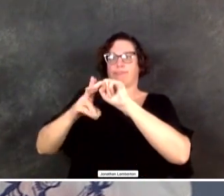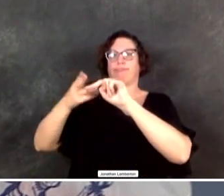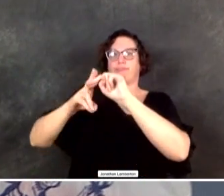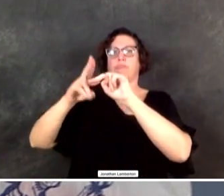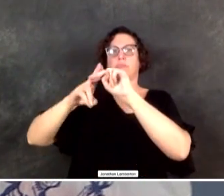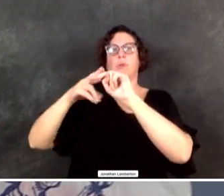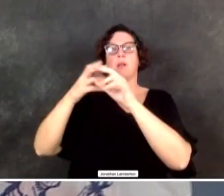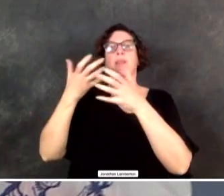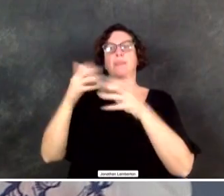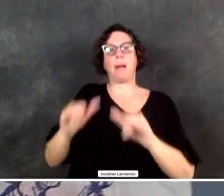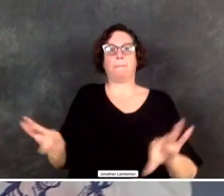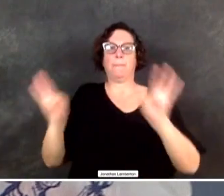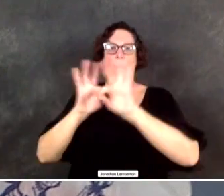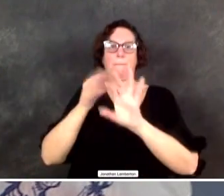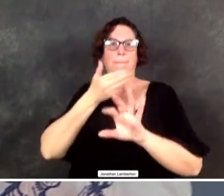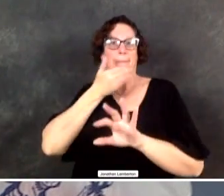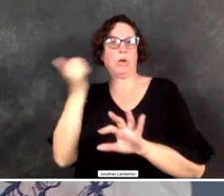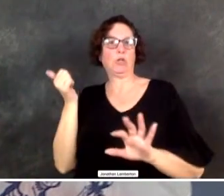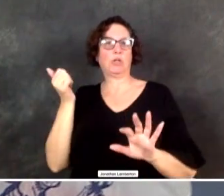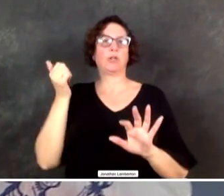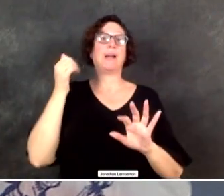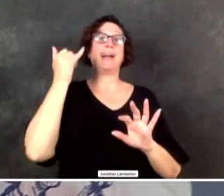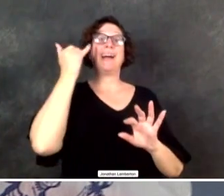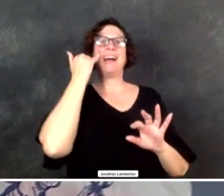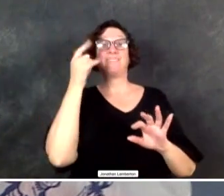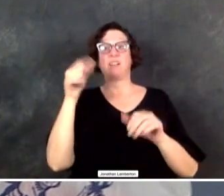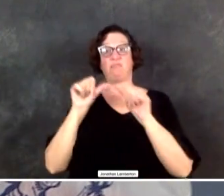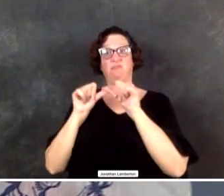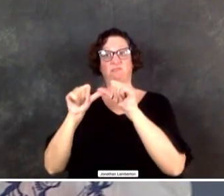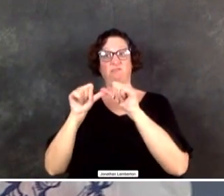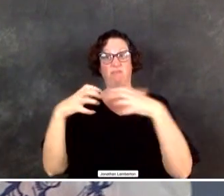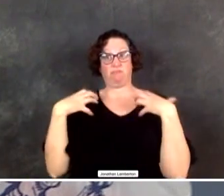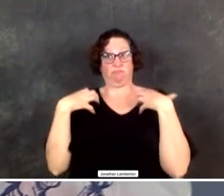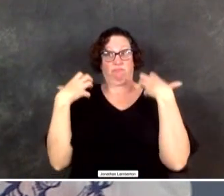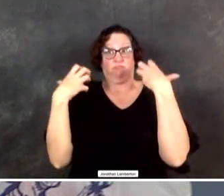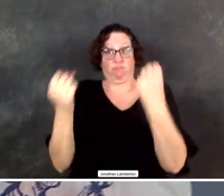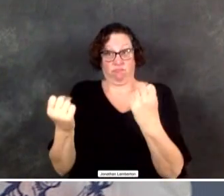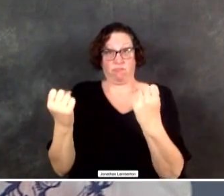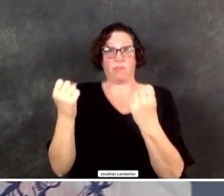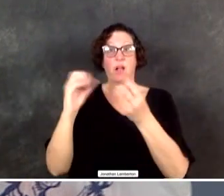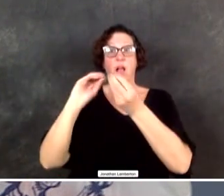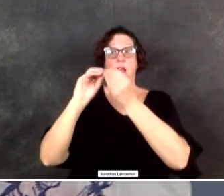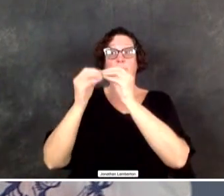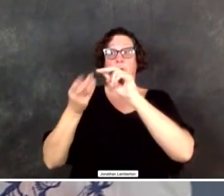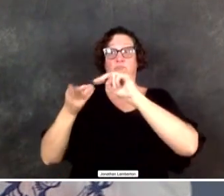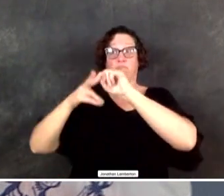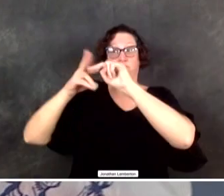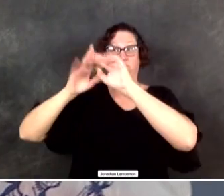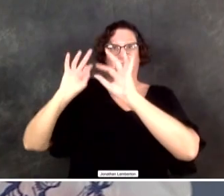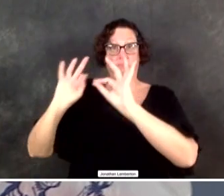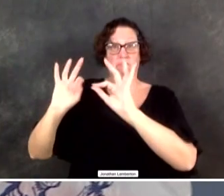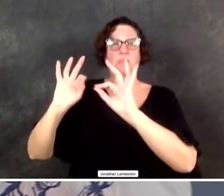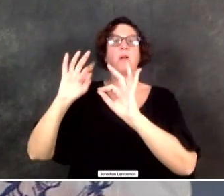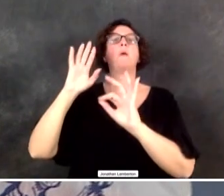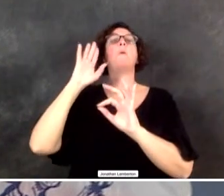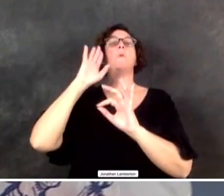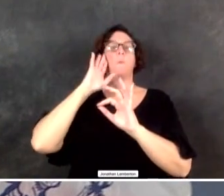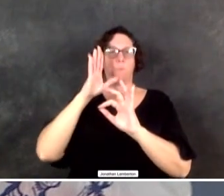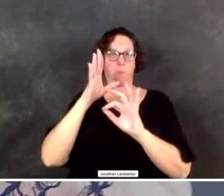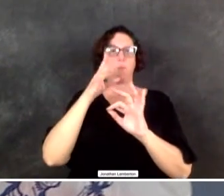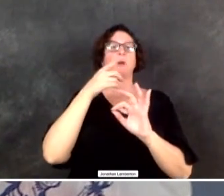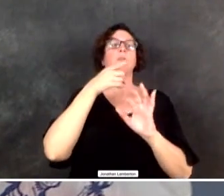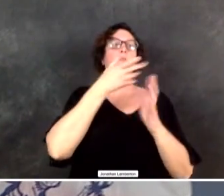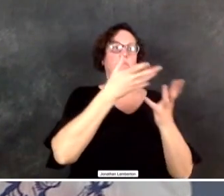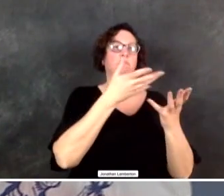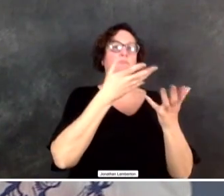here. So we will evaluate the Oakland plan for sure. I'm happy to give you an answer next